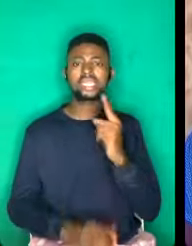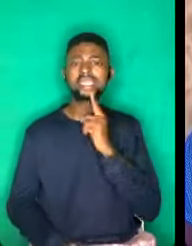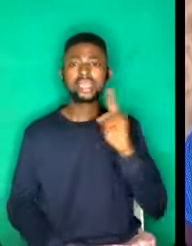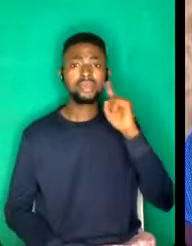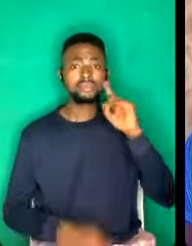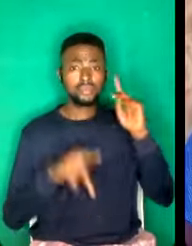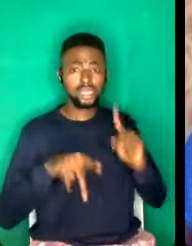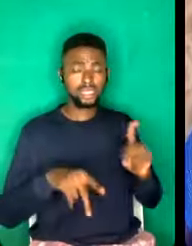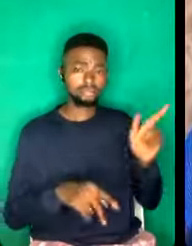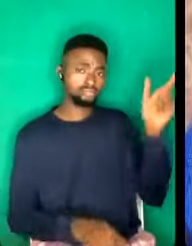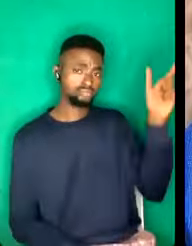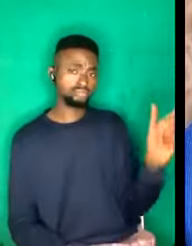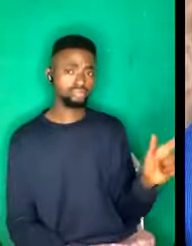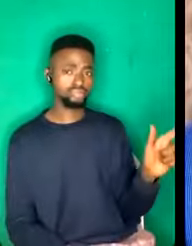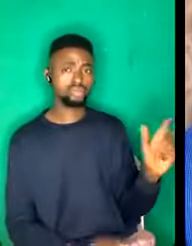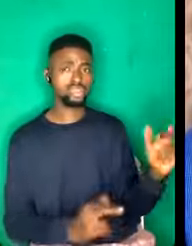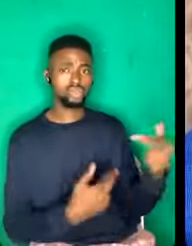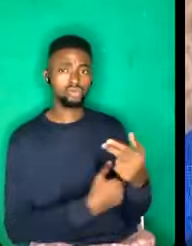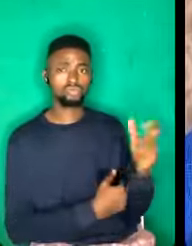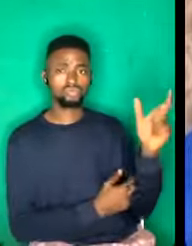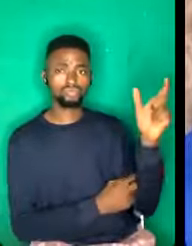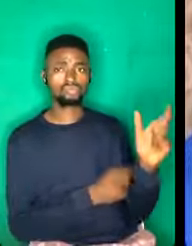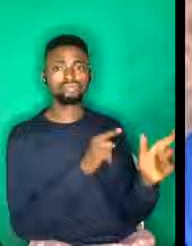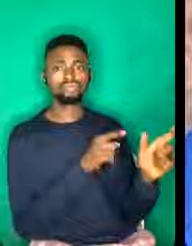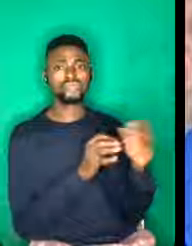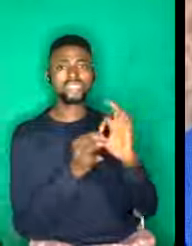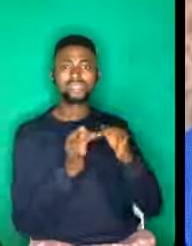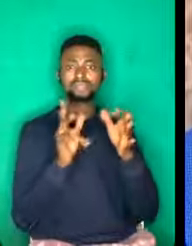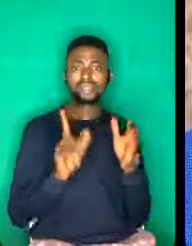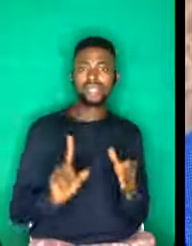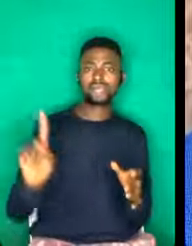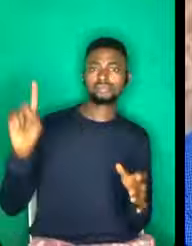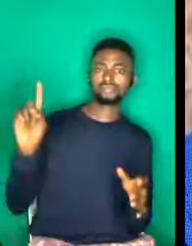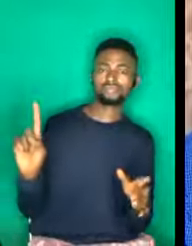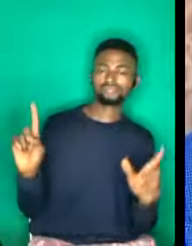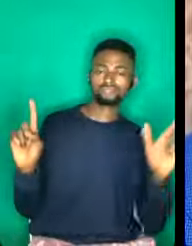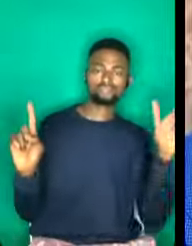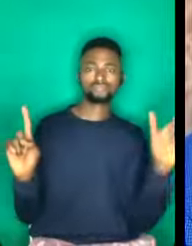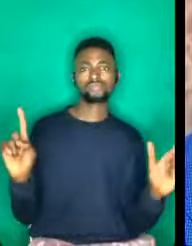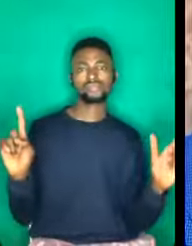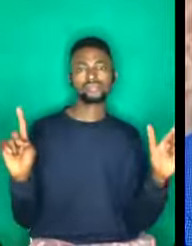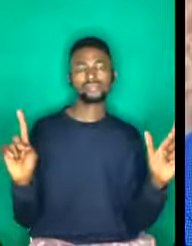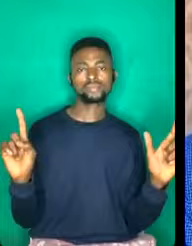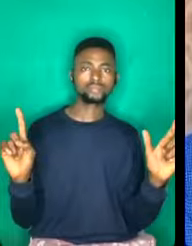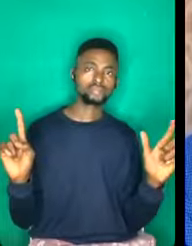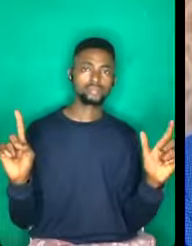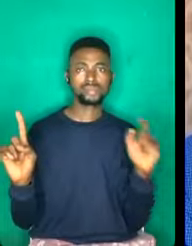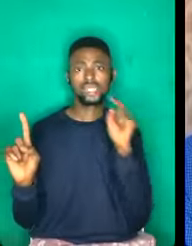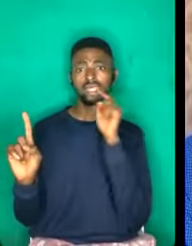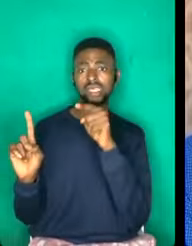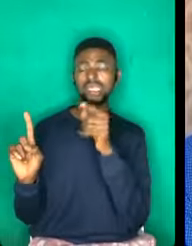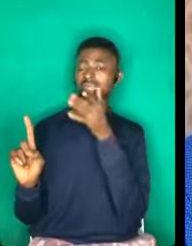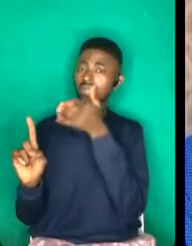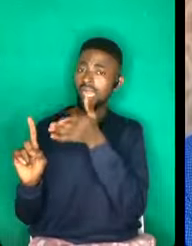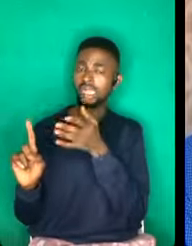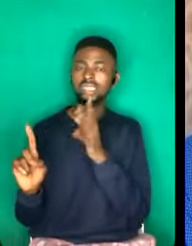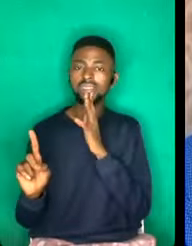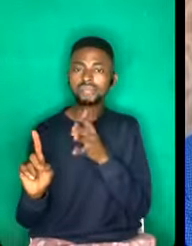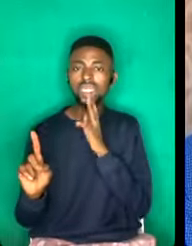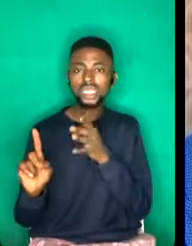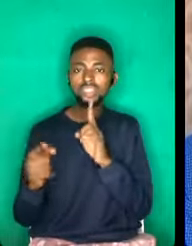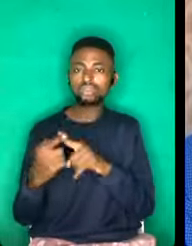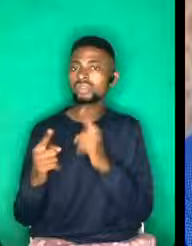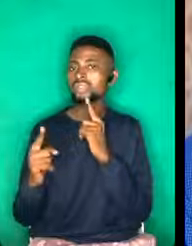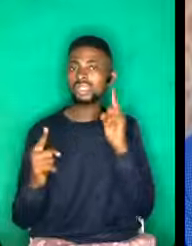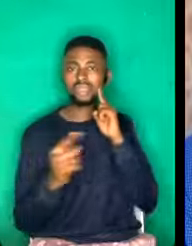room and there is a sign language interpreter there. I'm there and I'm speaking to the deaf person. The deaf